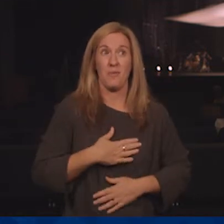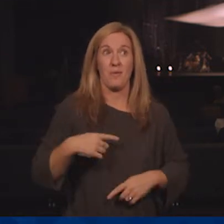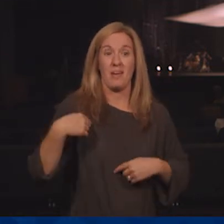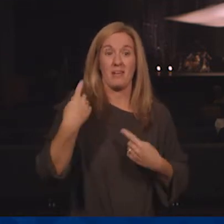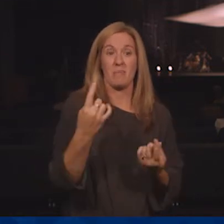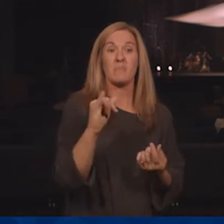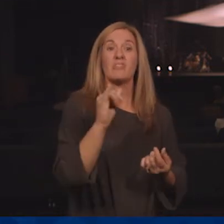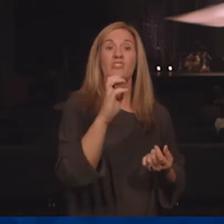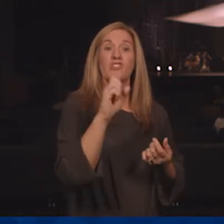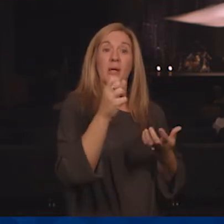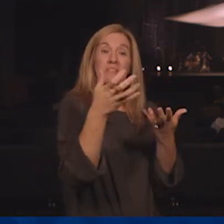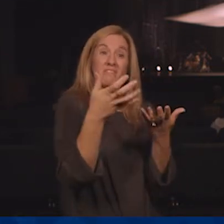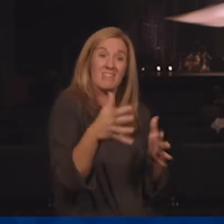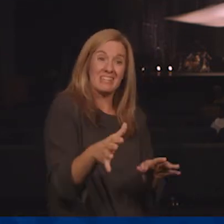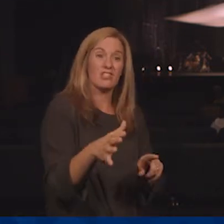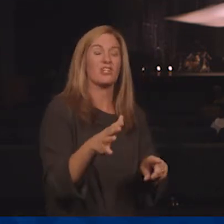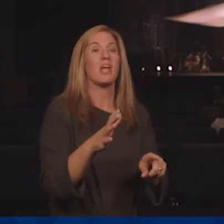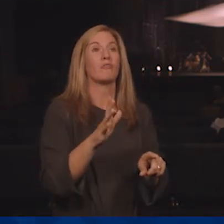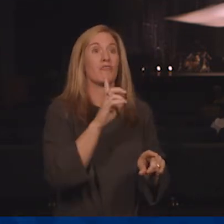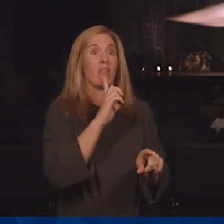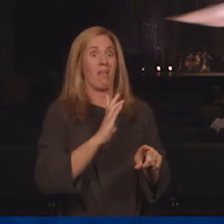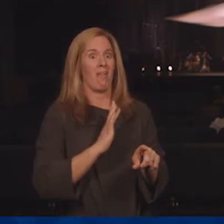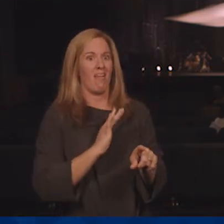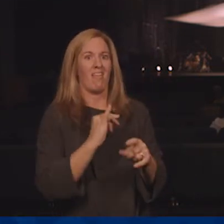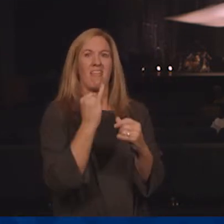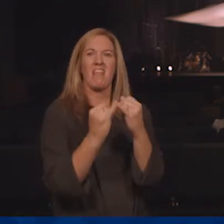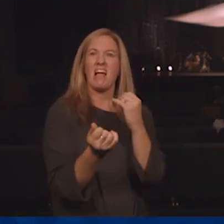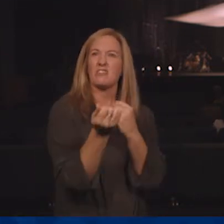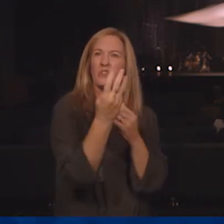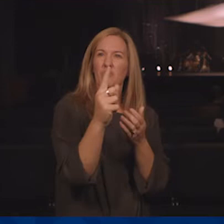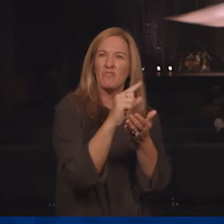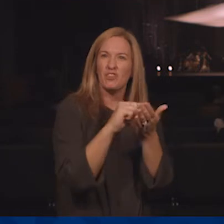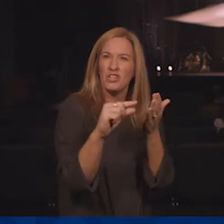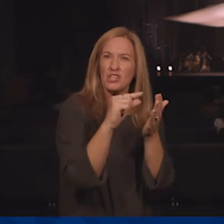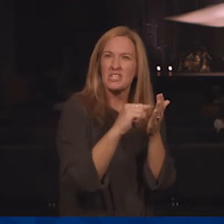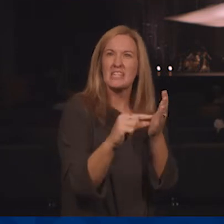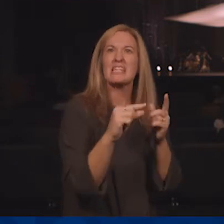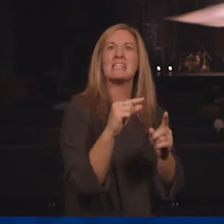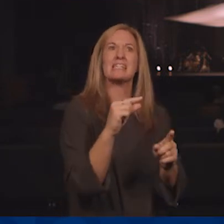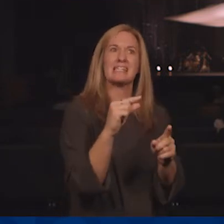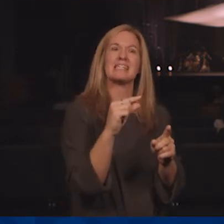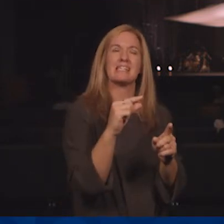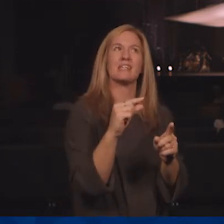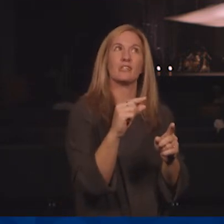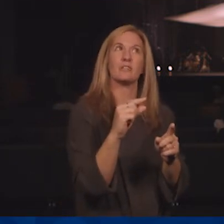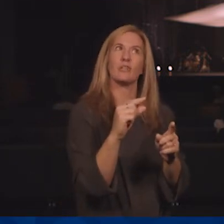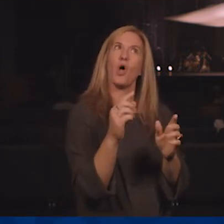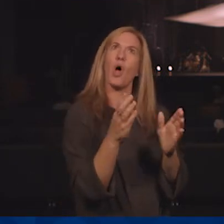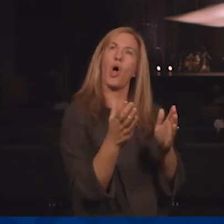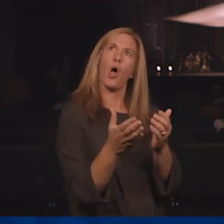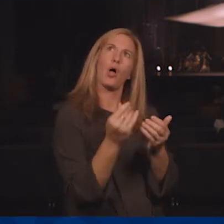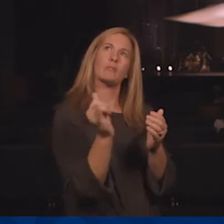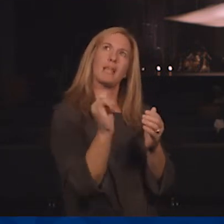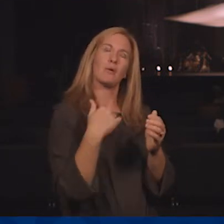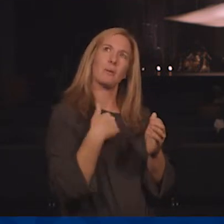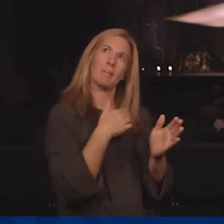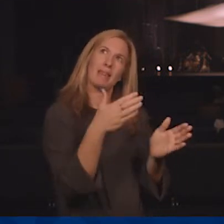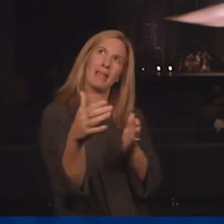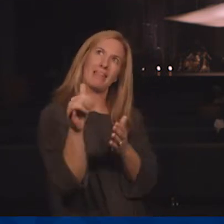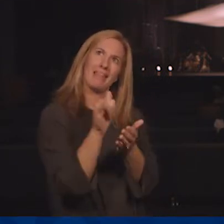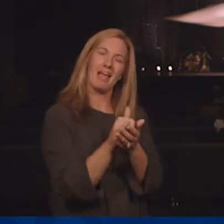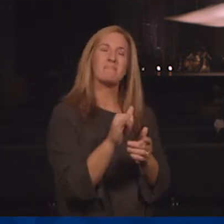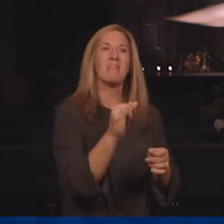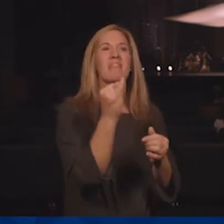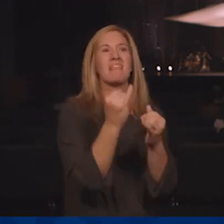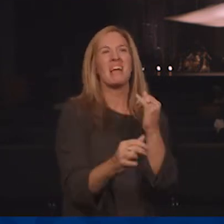what James is going to do so nicely, almost as though it was planned providentially, James is going to move us in the last